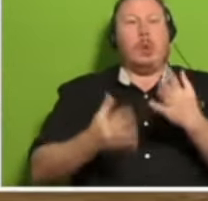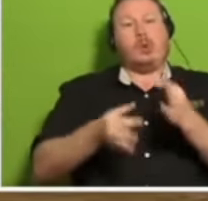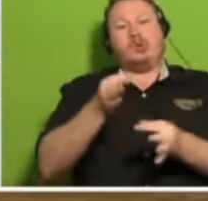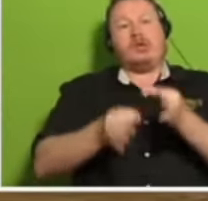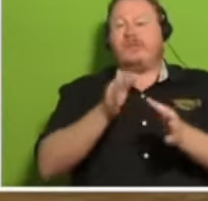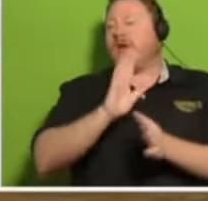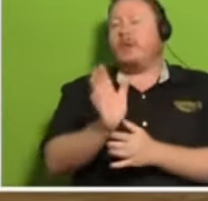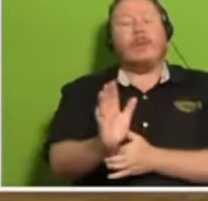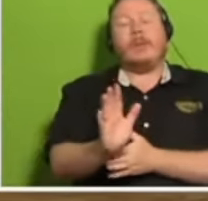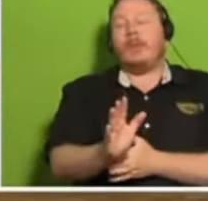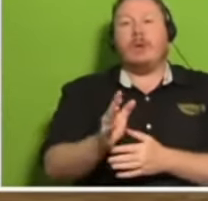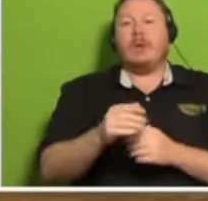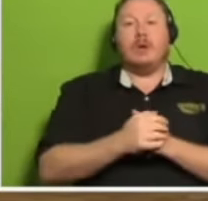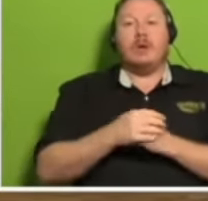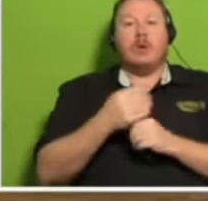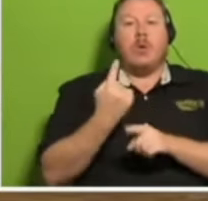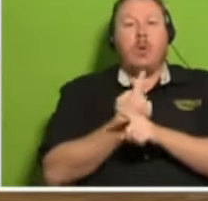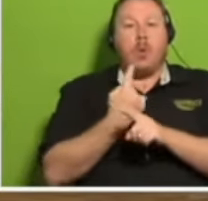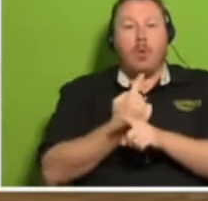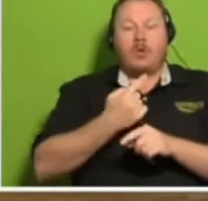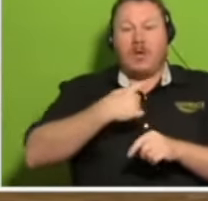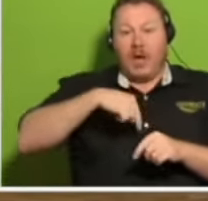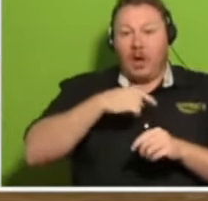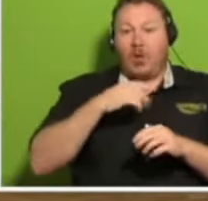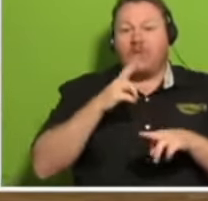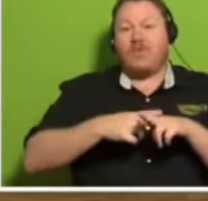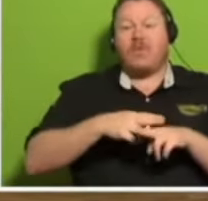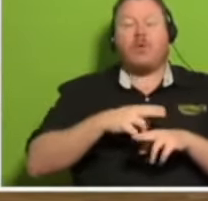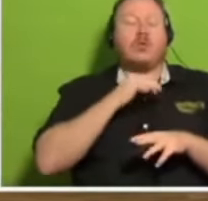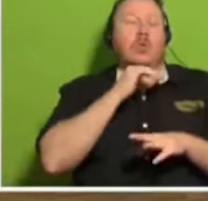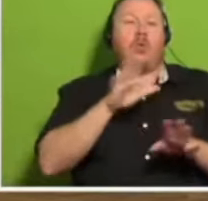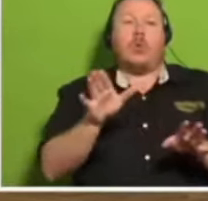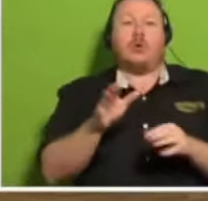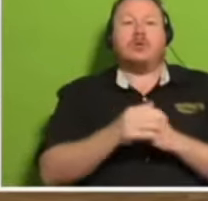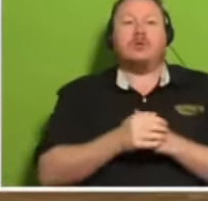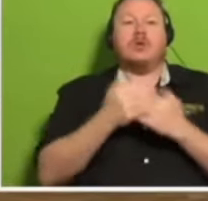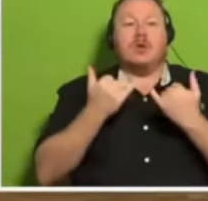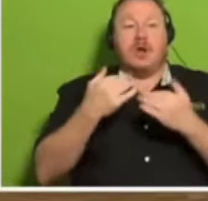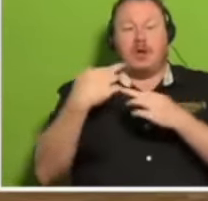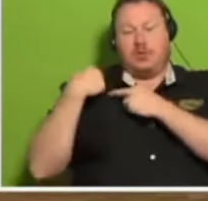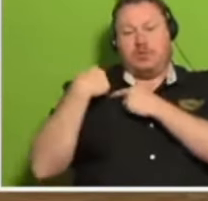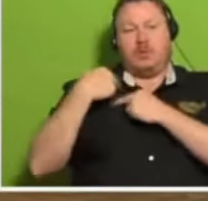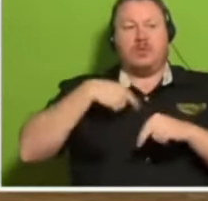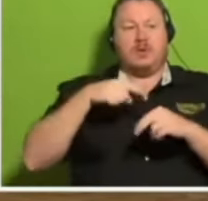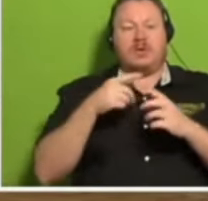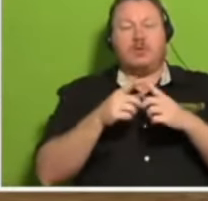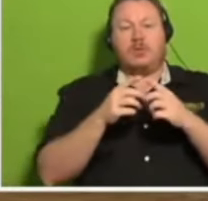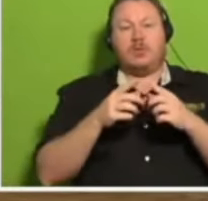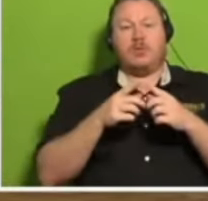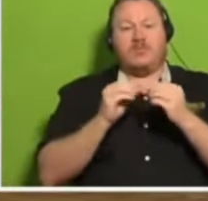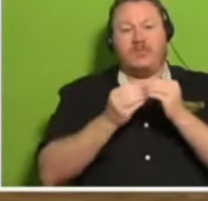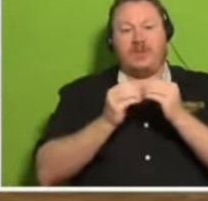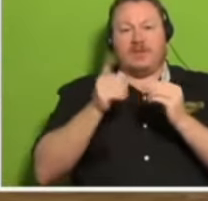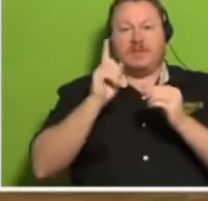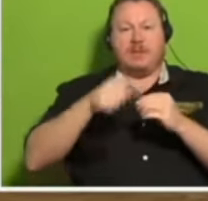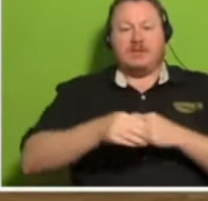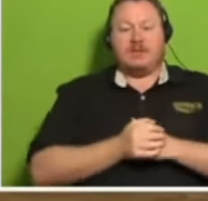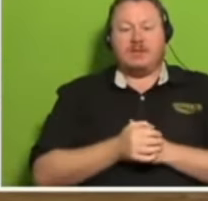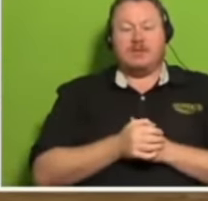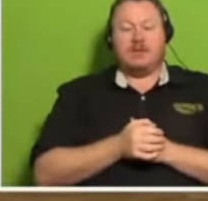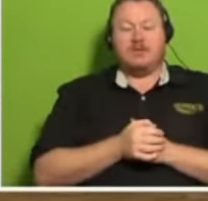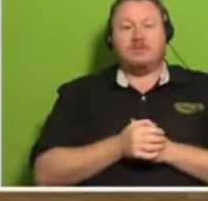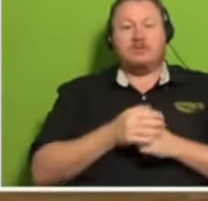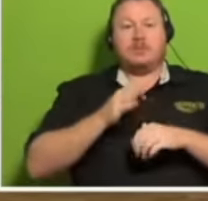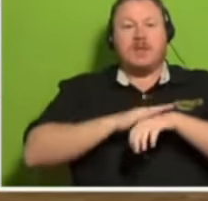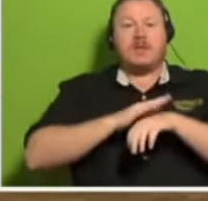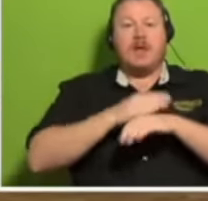And whether it has always been our fault or not, it is now our responsibility to fix. We cannot afford for